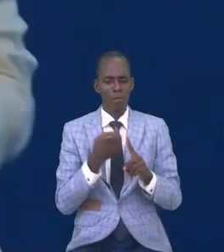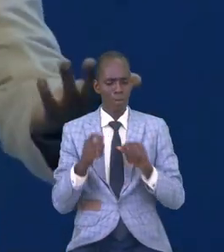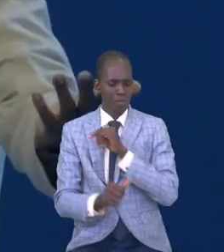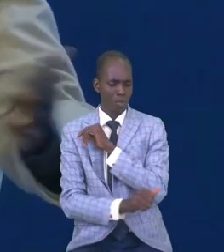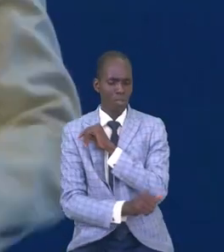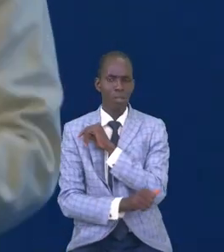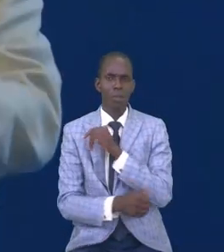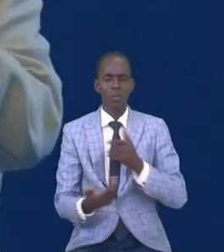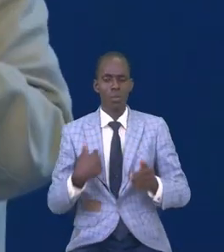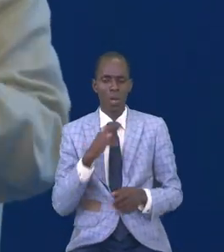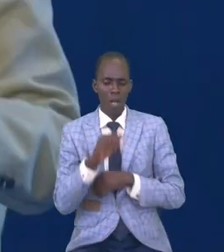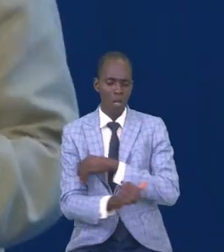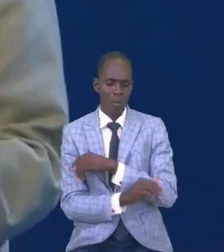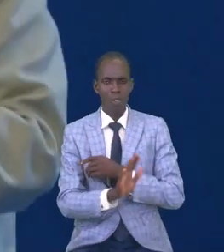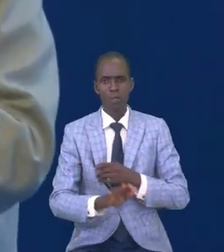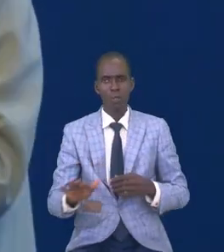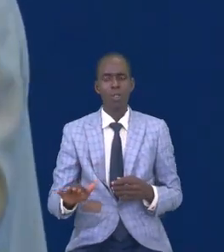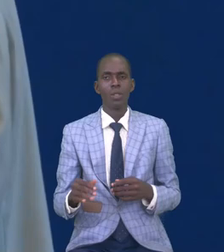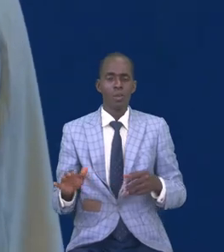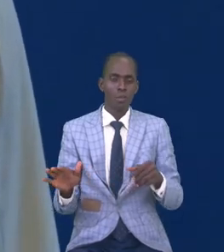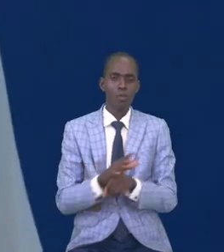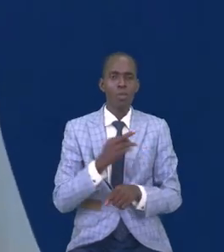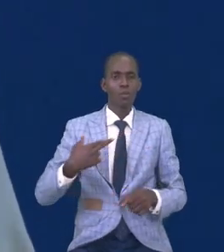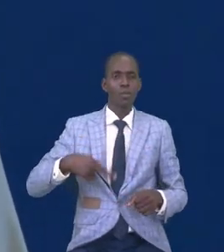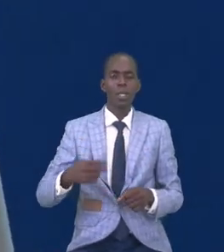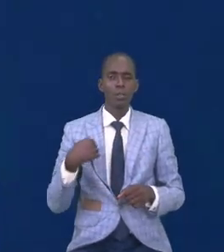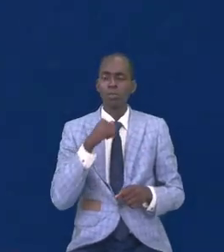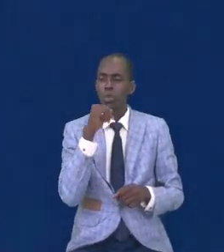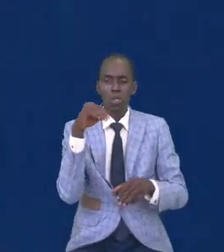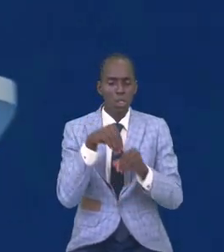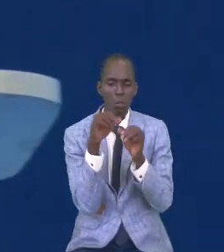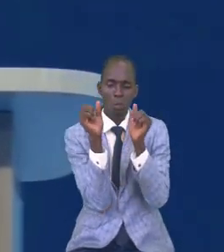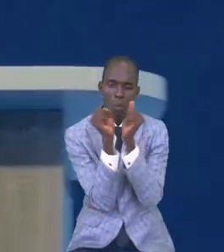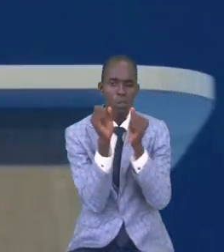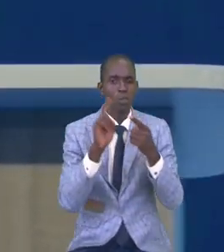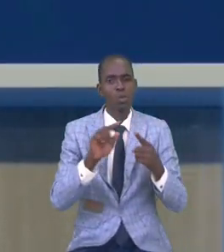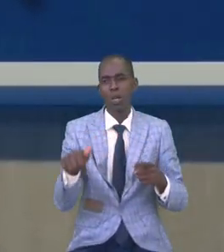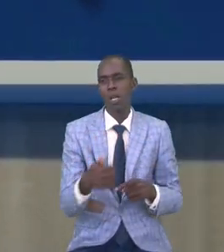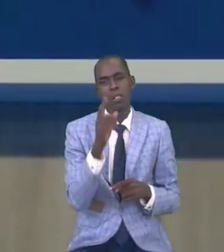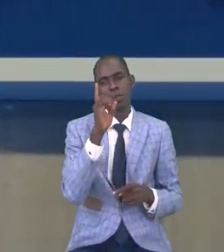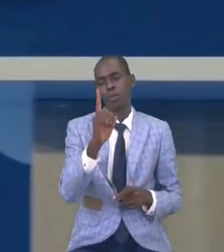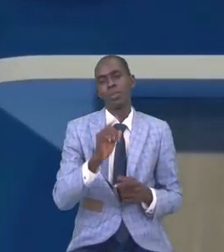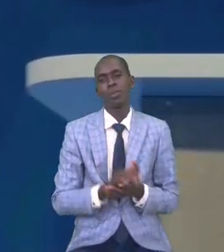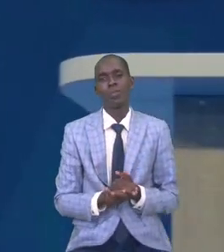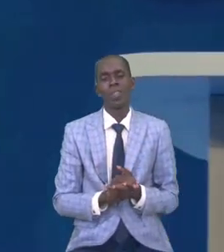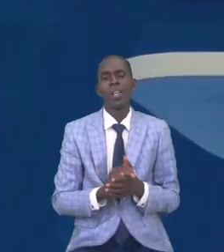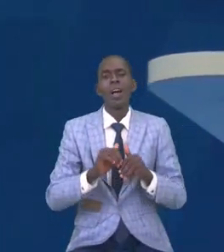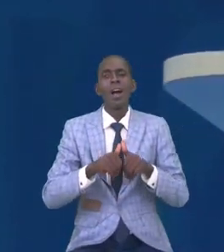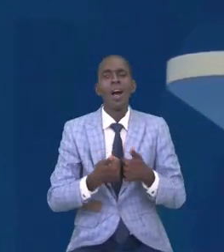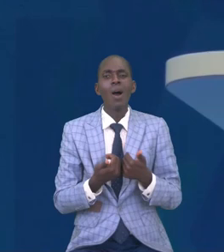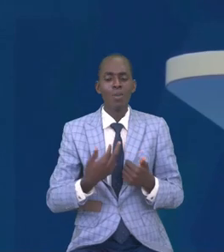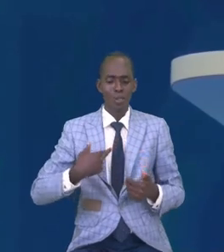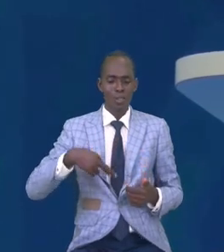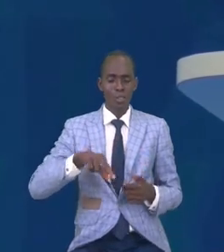and were never in bondage to any man. Can you tell how religious